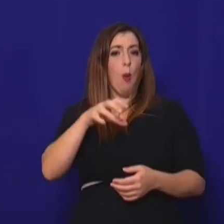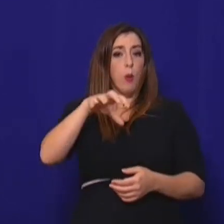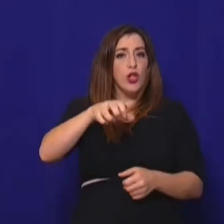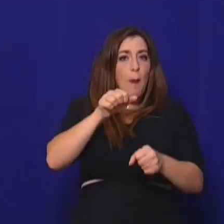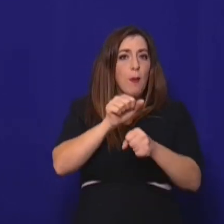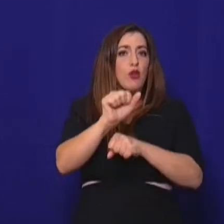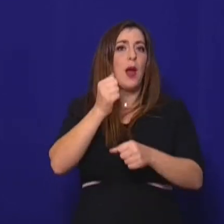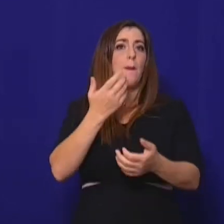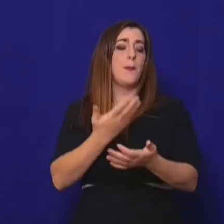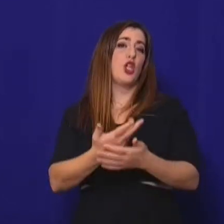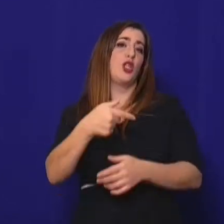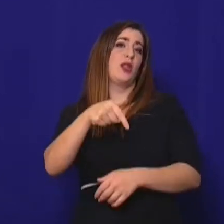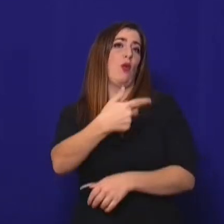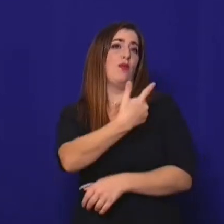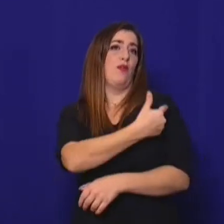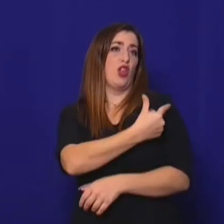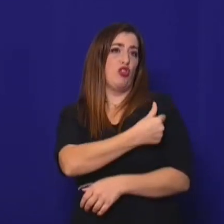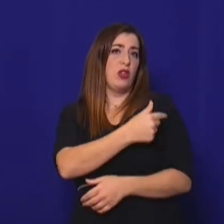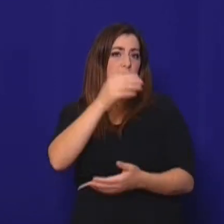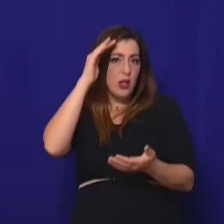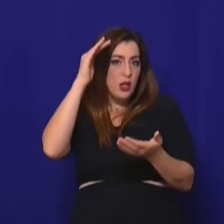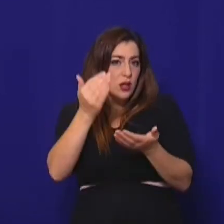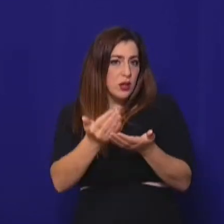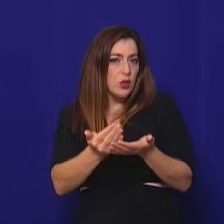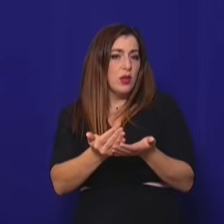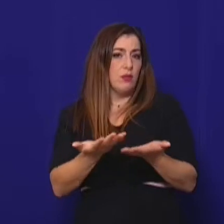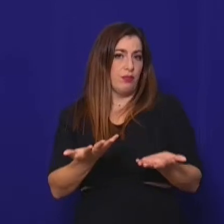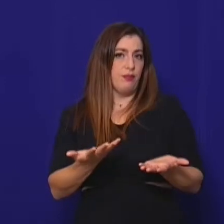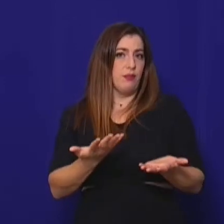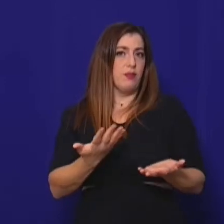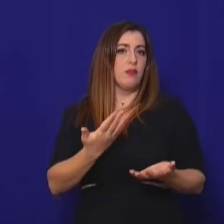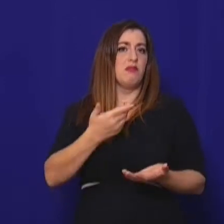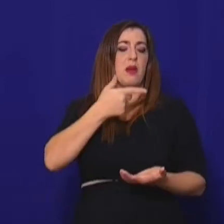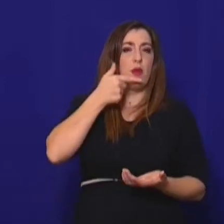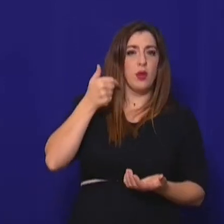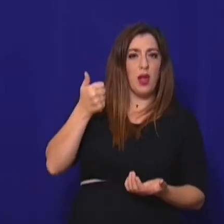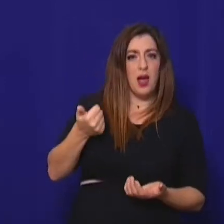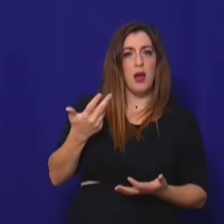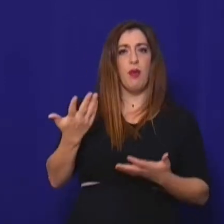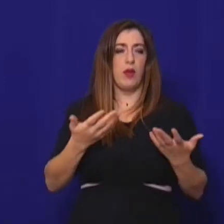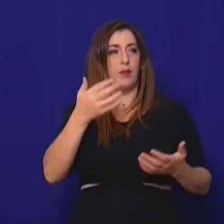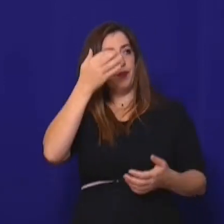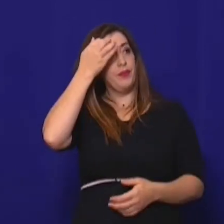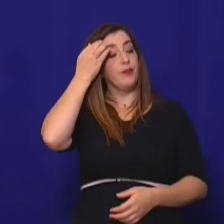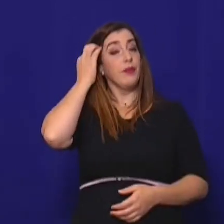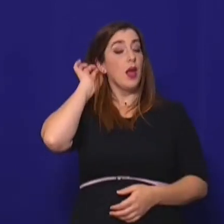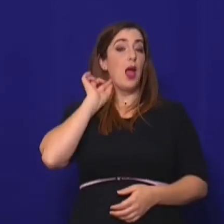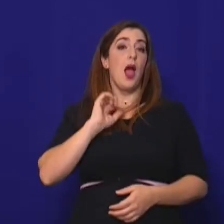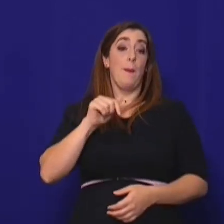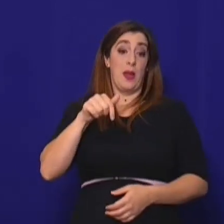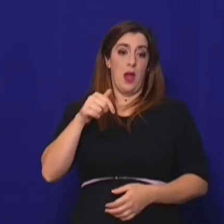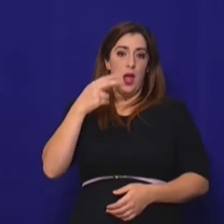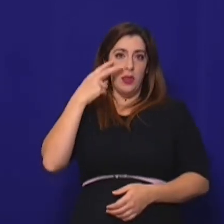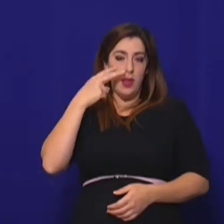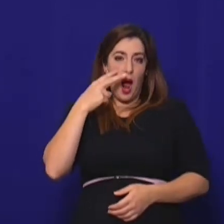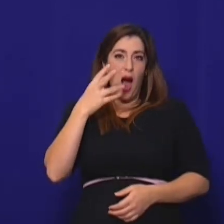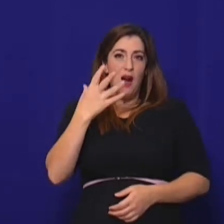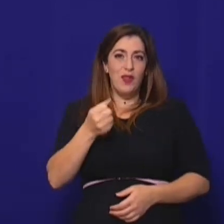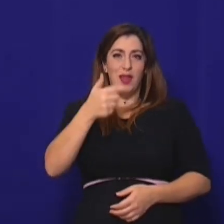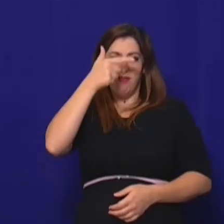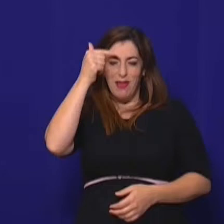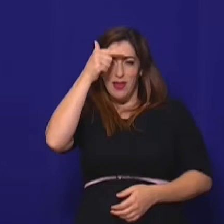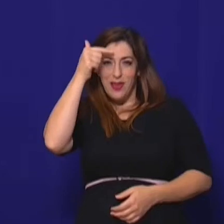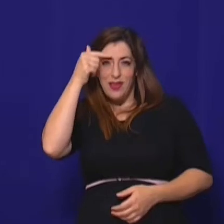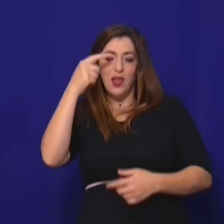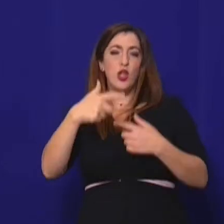Infatti qegħdin naraw ħafna issa iktar clinical trials li qegħdin joħorġu iktar